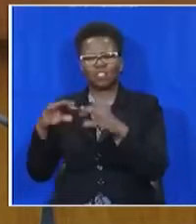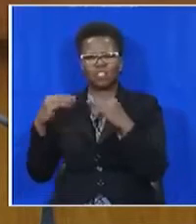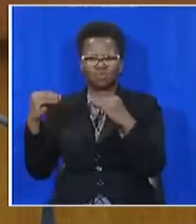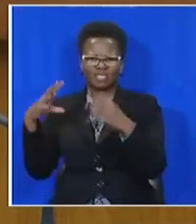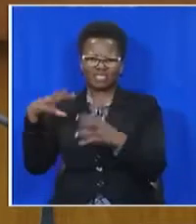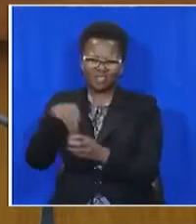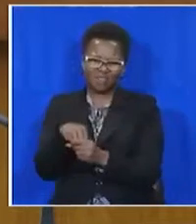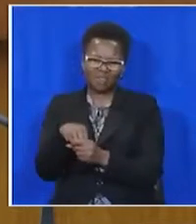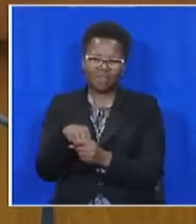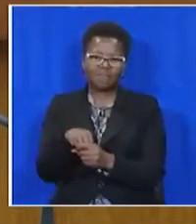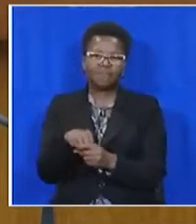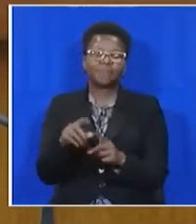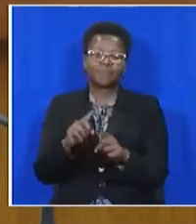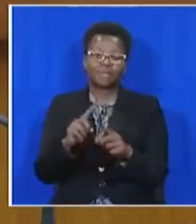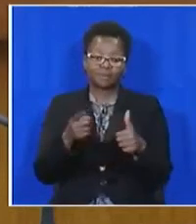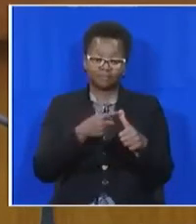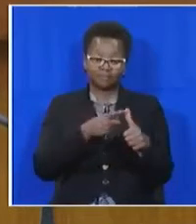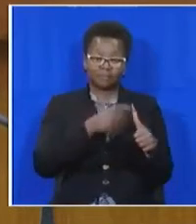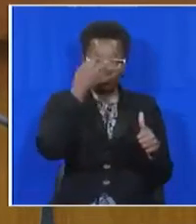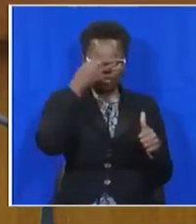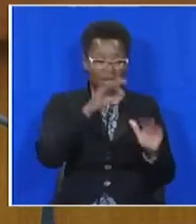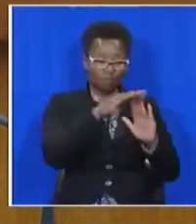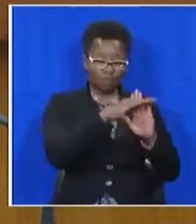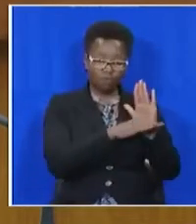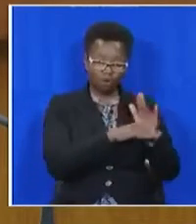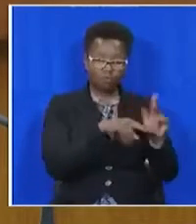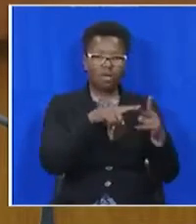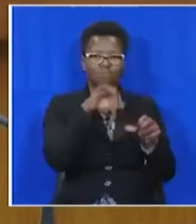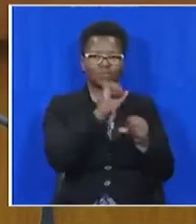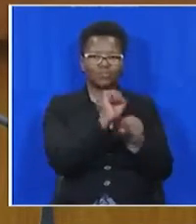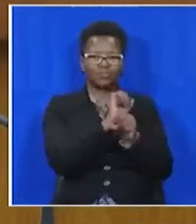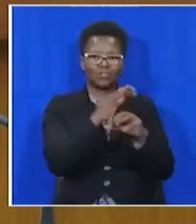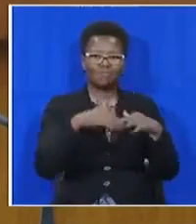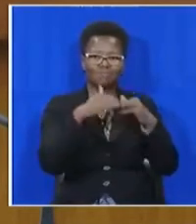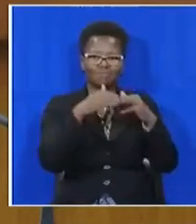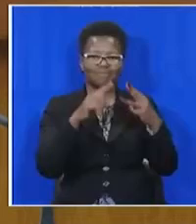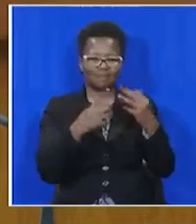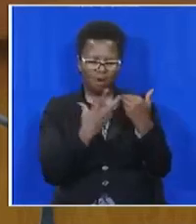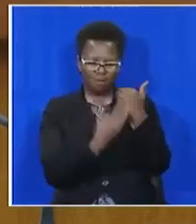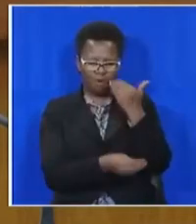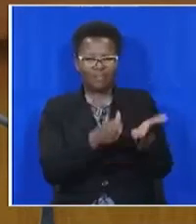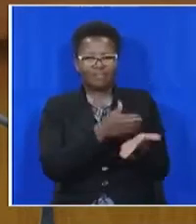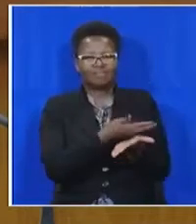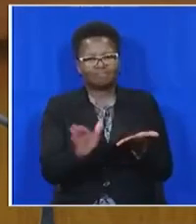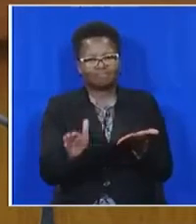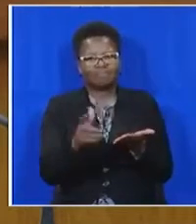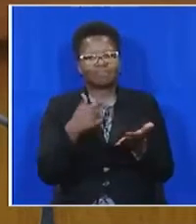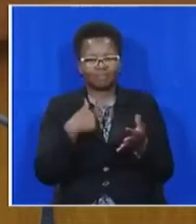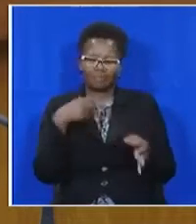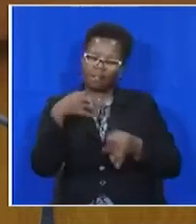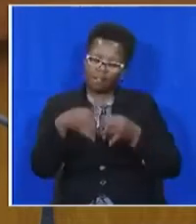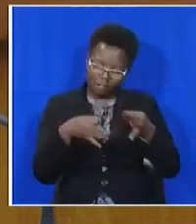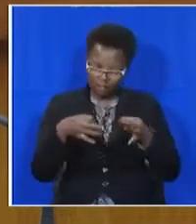on, infrastructure development, job creation, and poverty eradication, my emphasis,